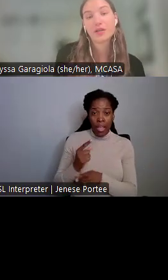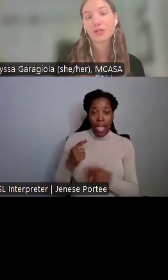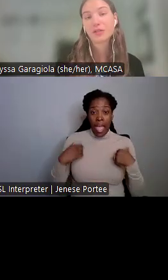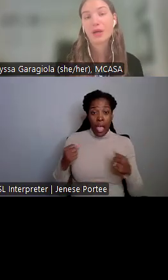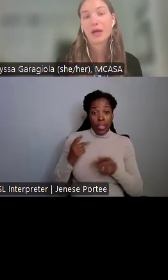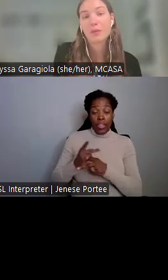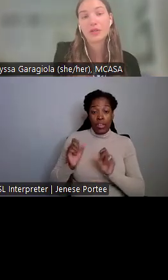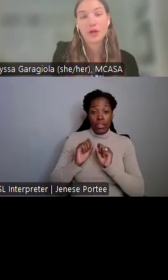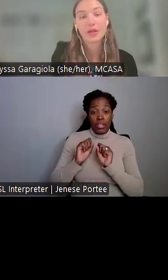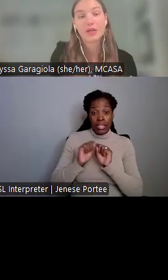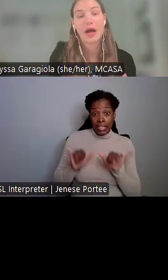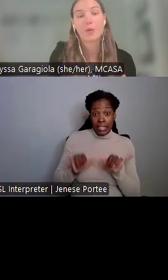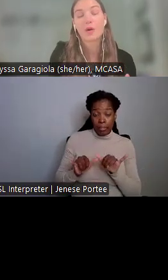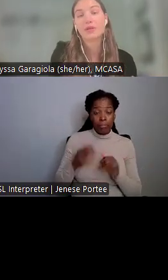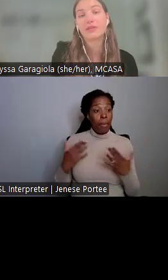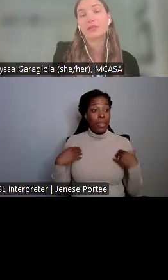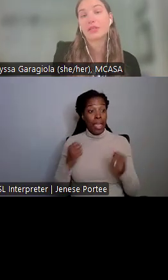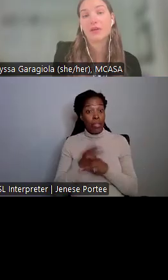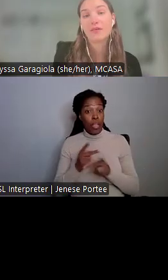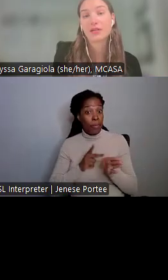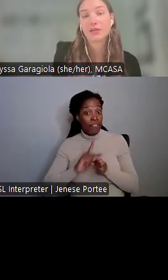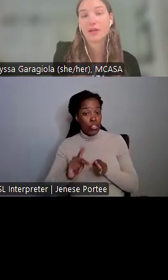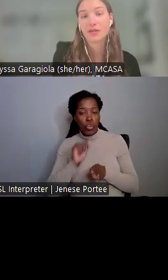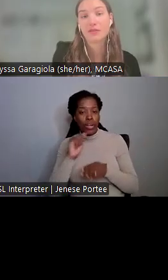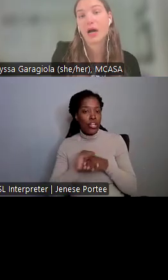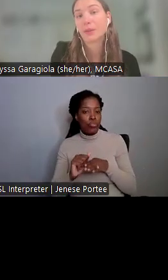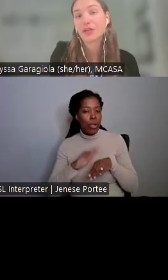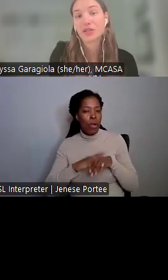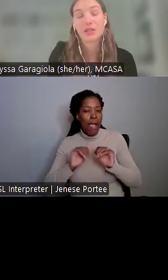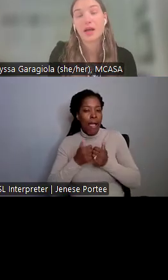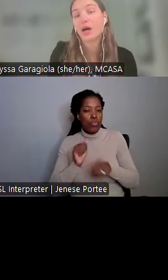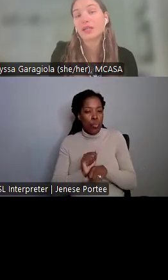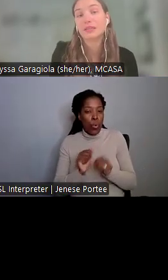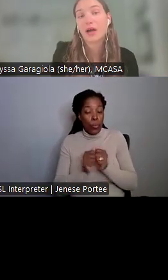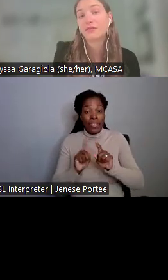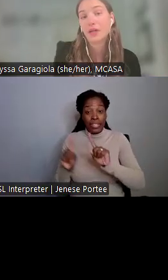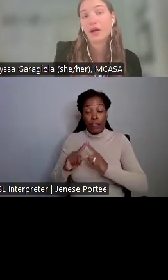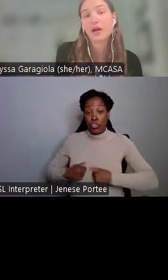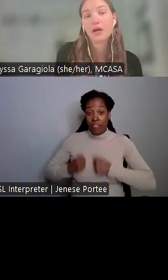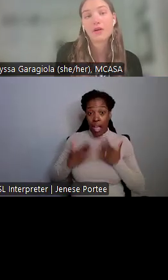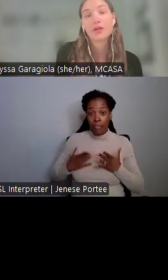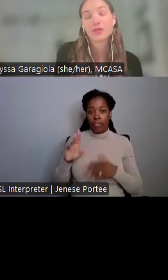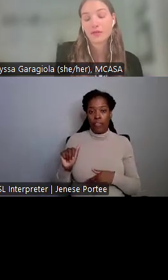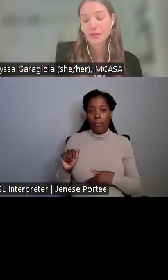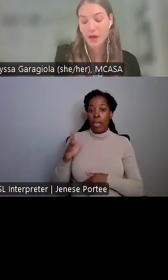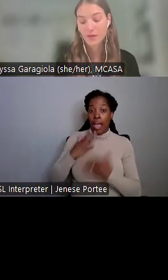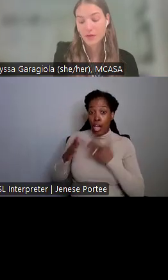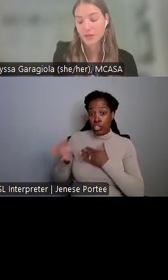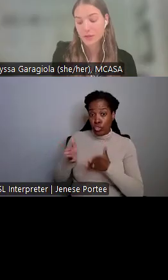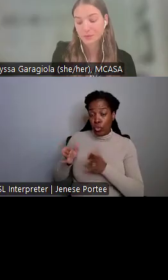healthcare professionals may not be trained on how to work with different survivors of underserved populations, and that can cause a lot of fear for